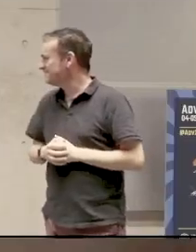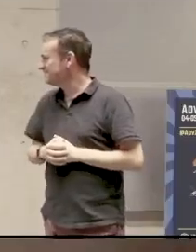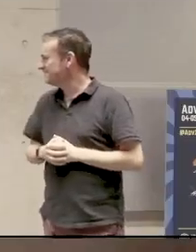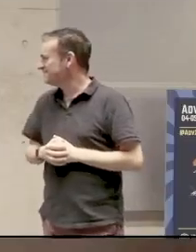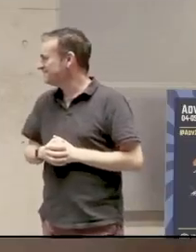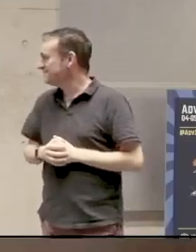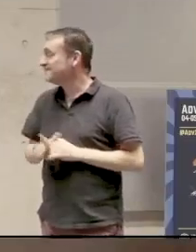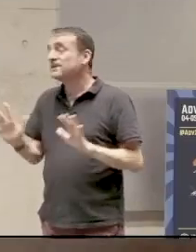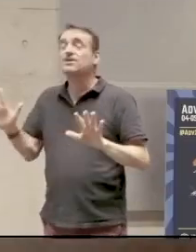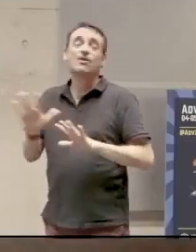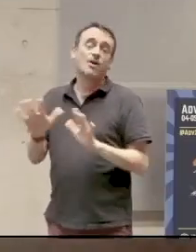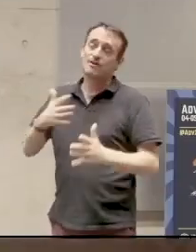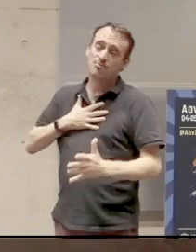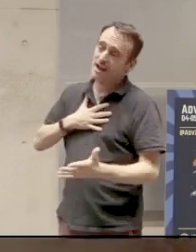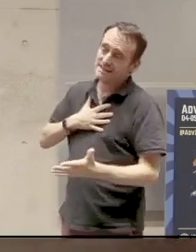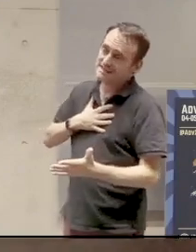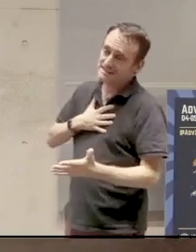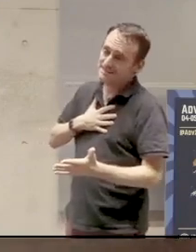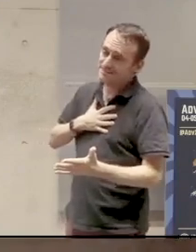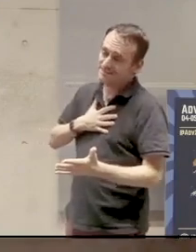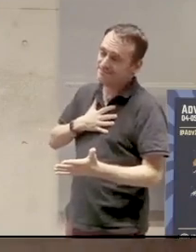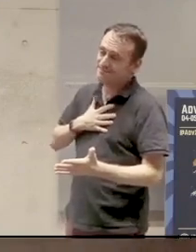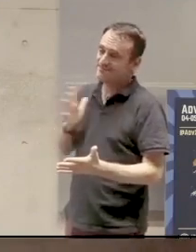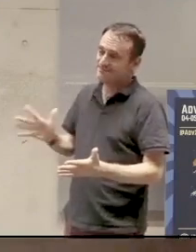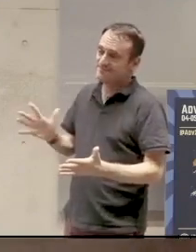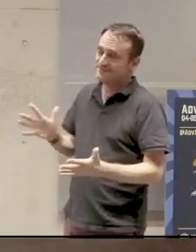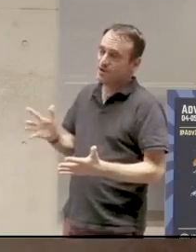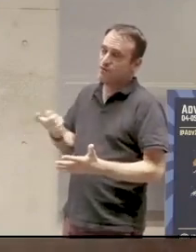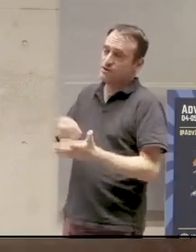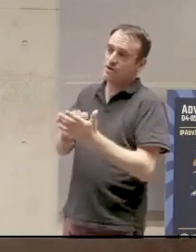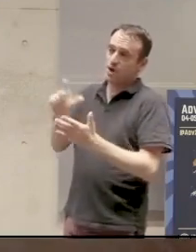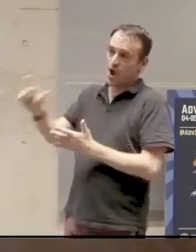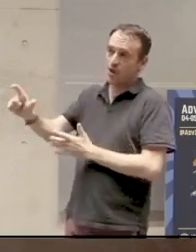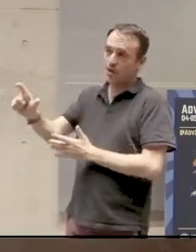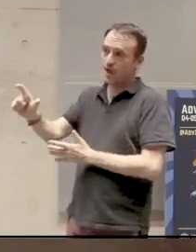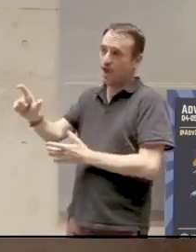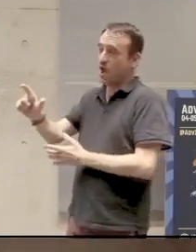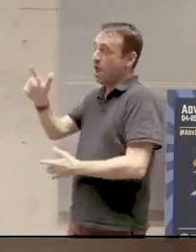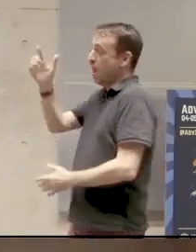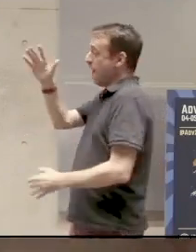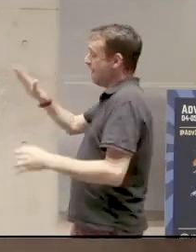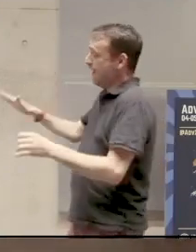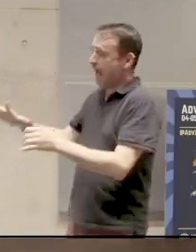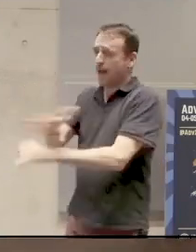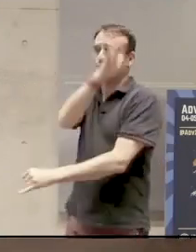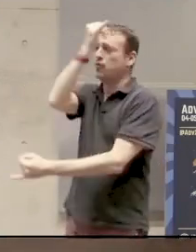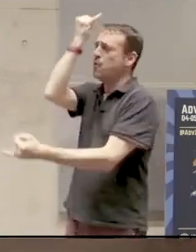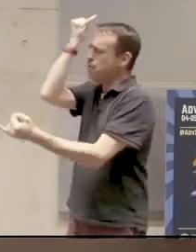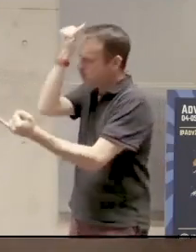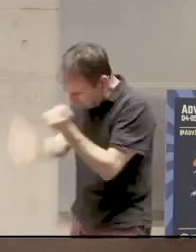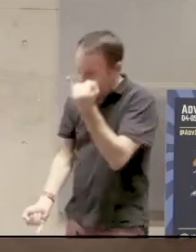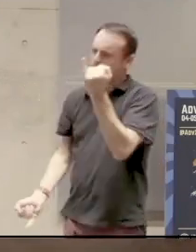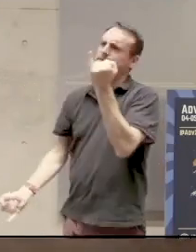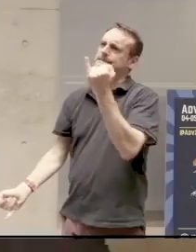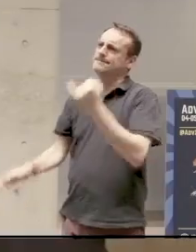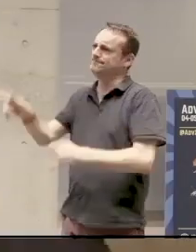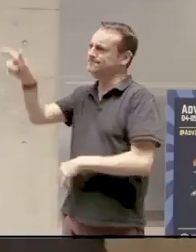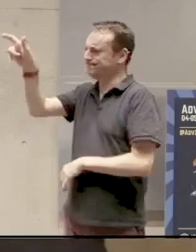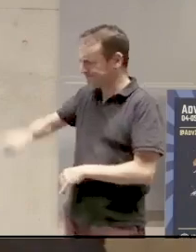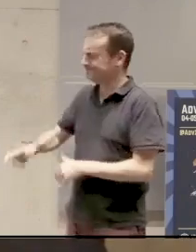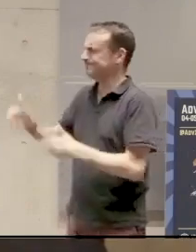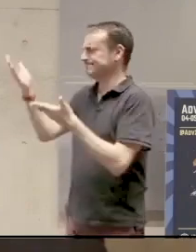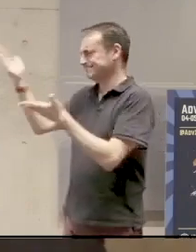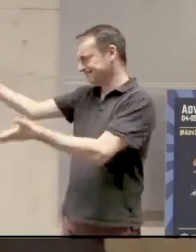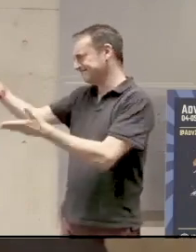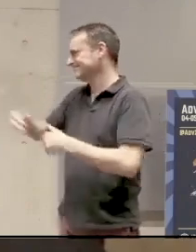It's no surprise to discover that Richard Cobbett is the absolute worst. Yay! Thank you.